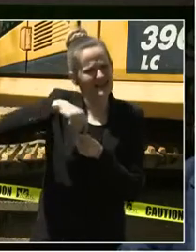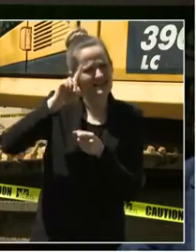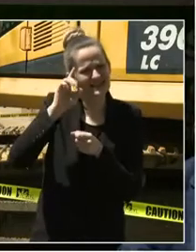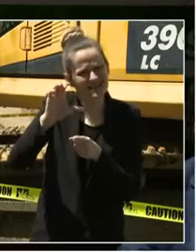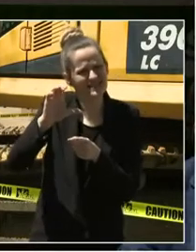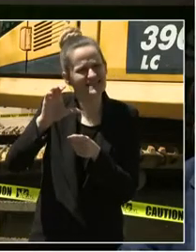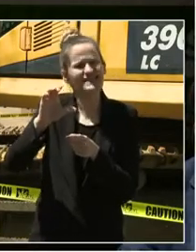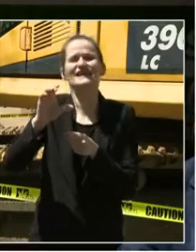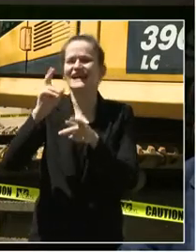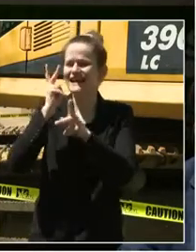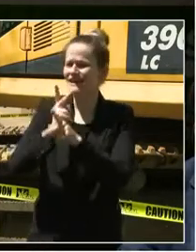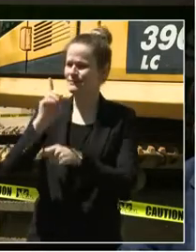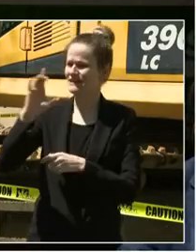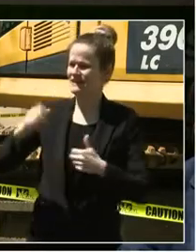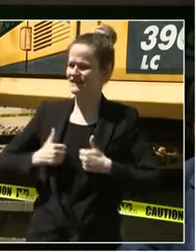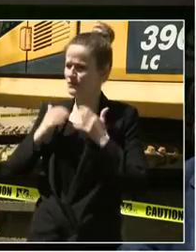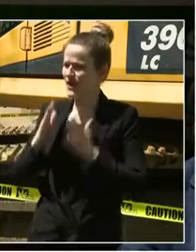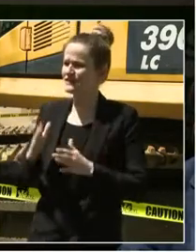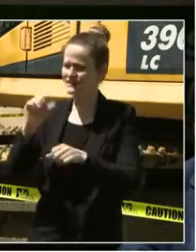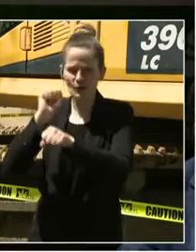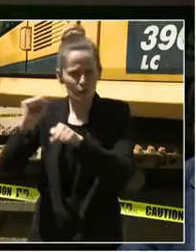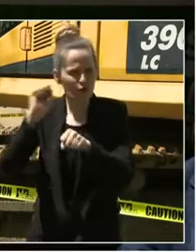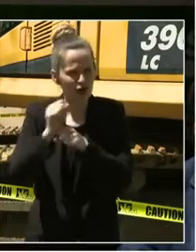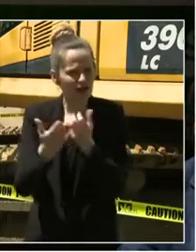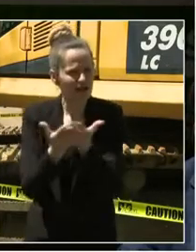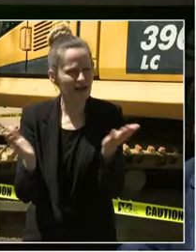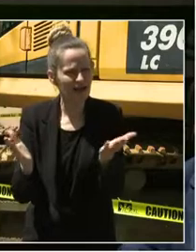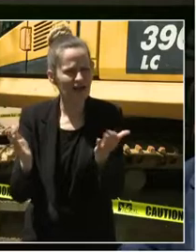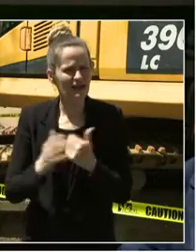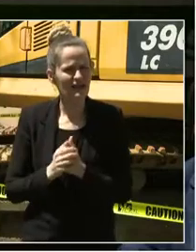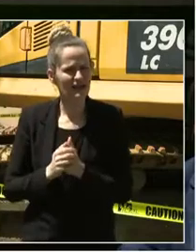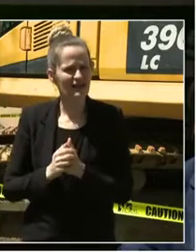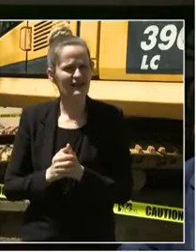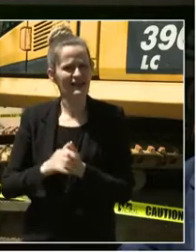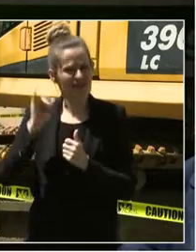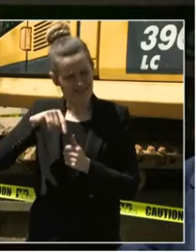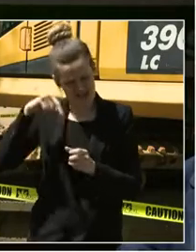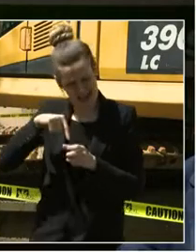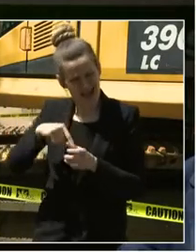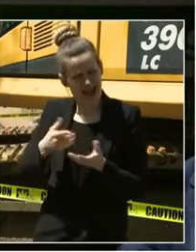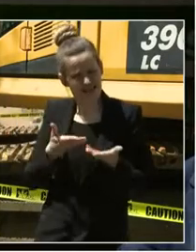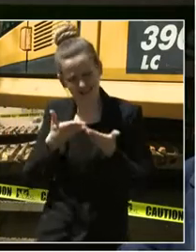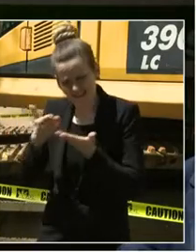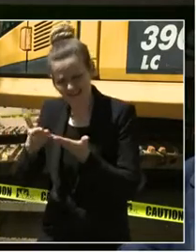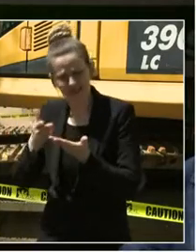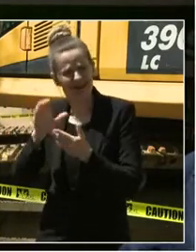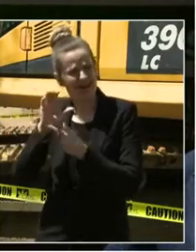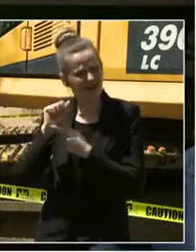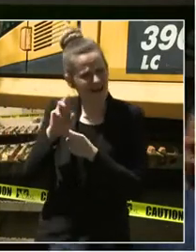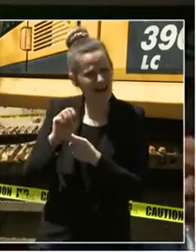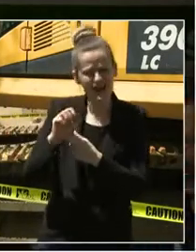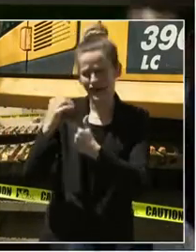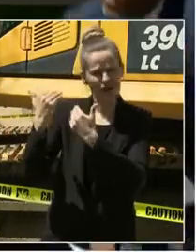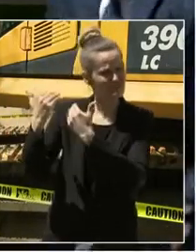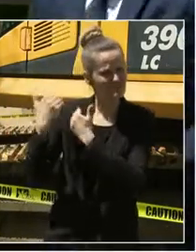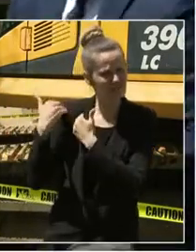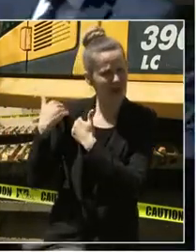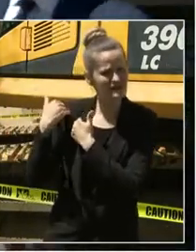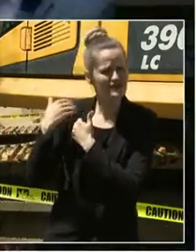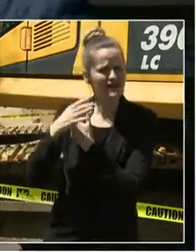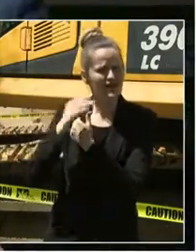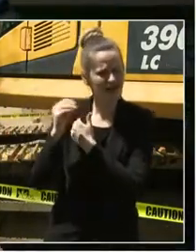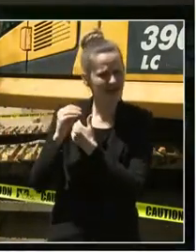So who's responsible for delivering, oversight, accountability? Keith Anderson.